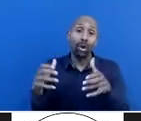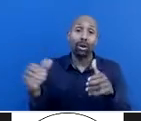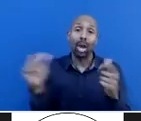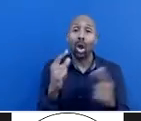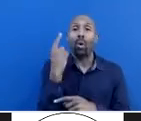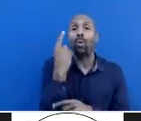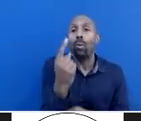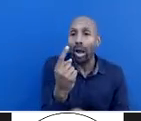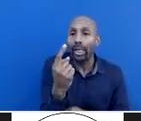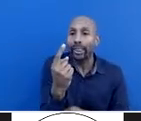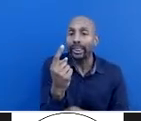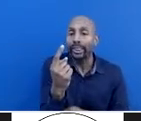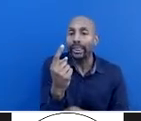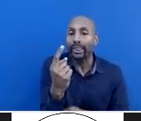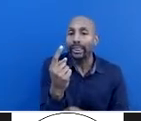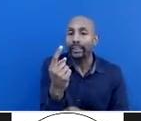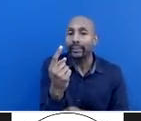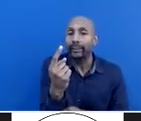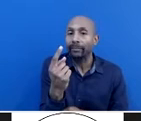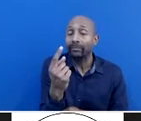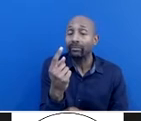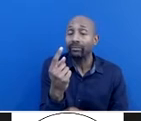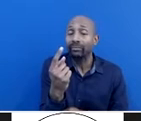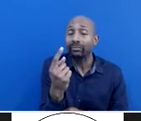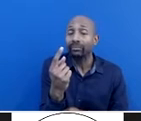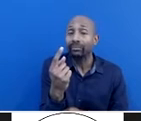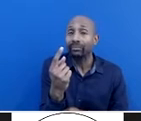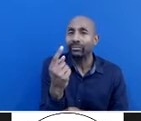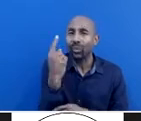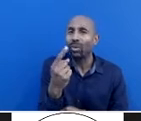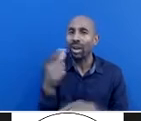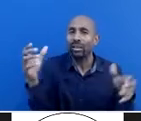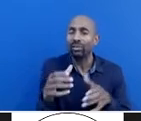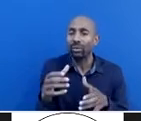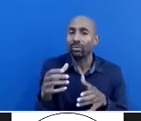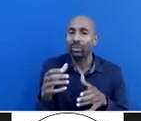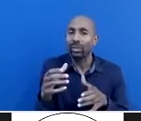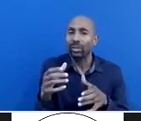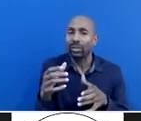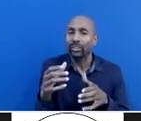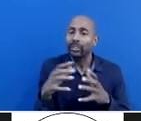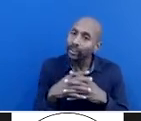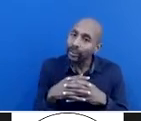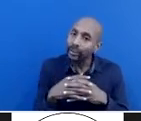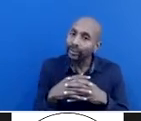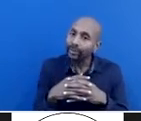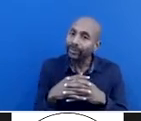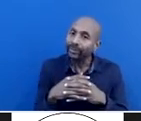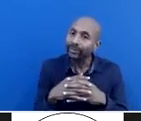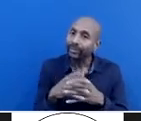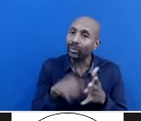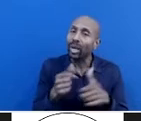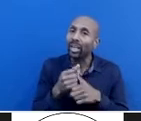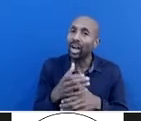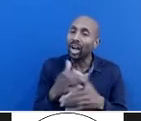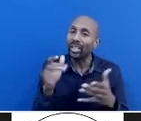a task today than it was a couple hundred years ago during the time of the ring shop. Blackness still needs to be